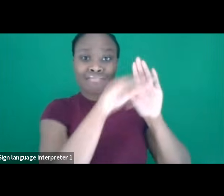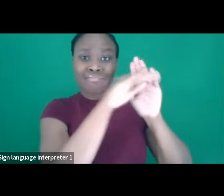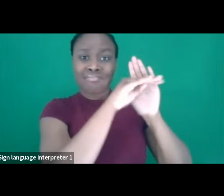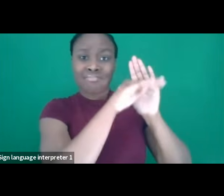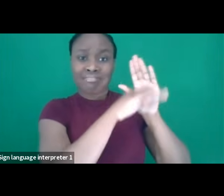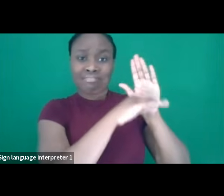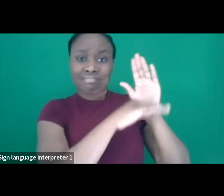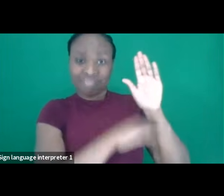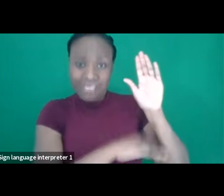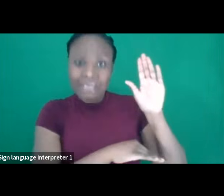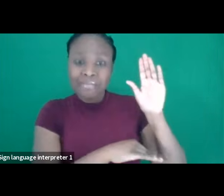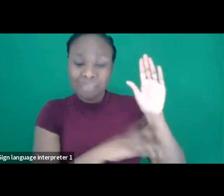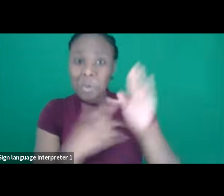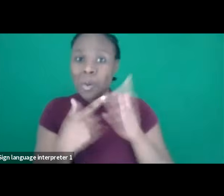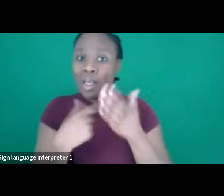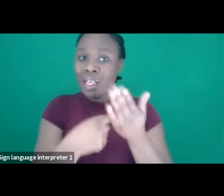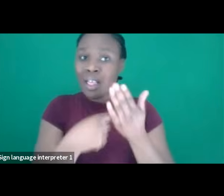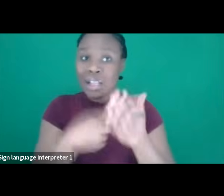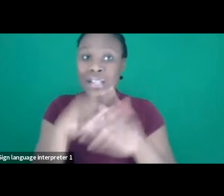name is